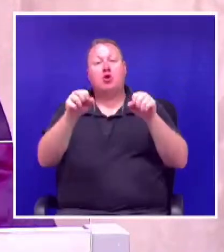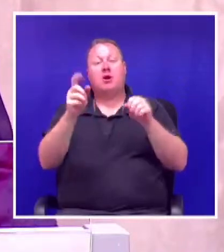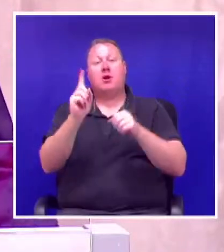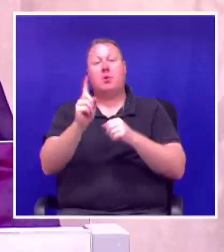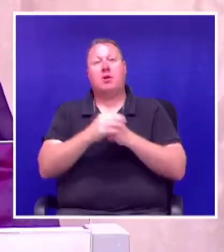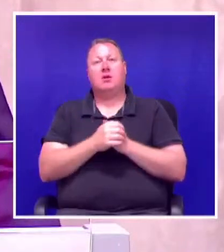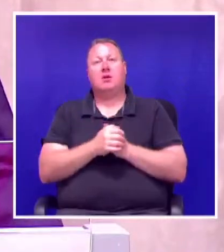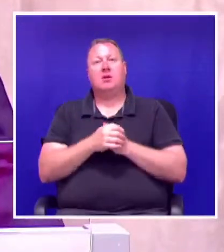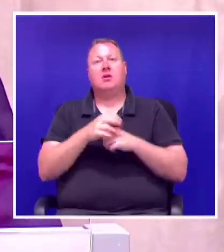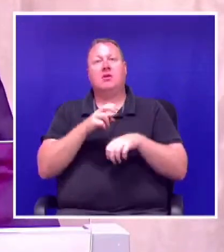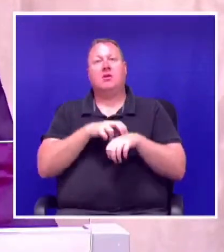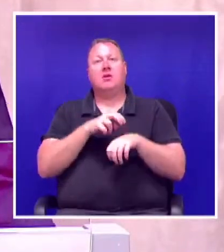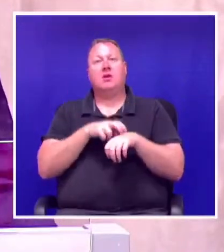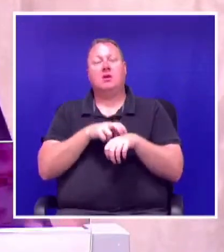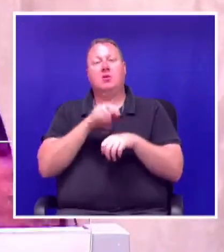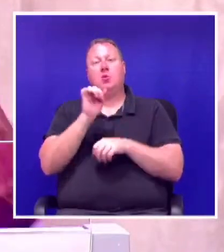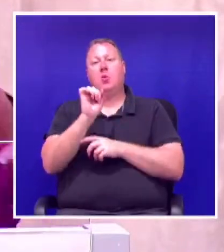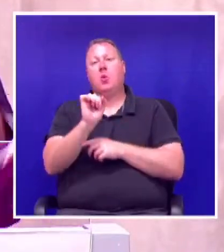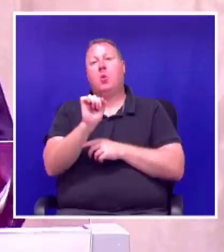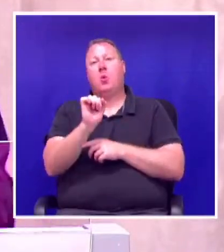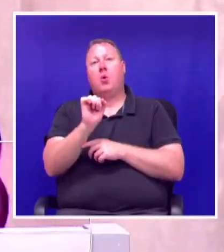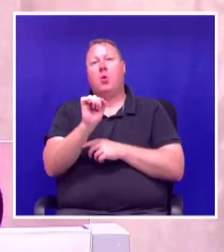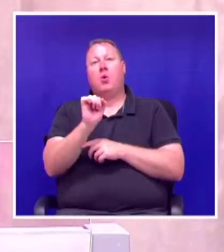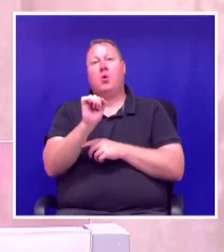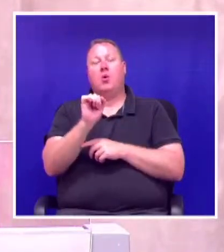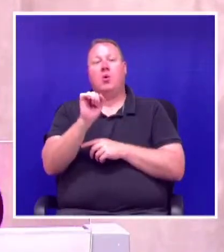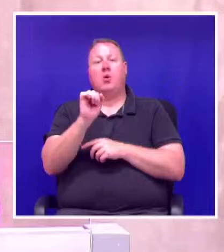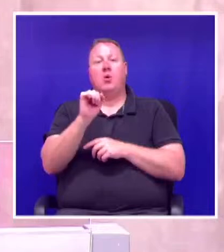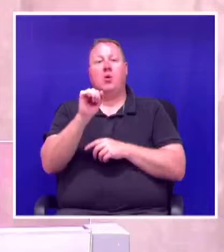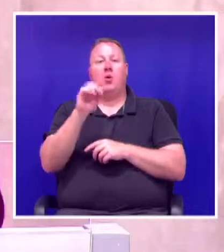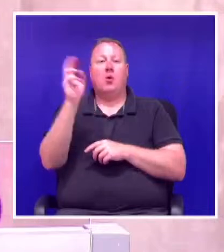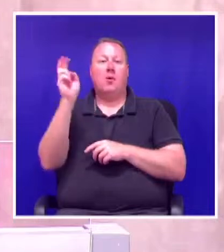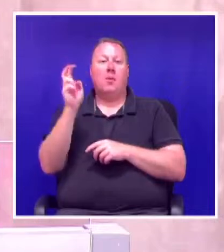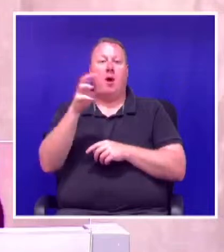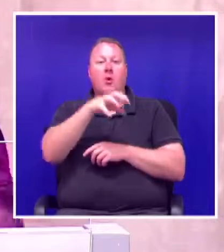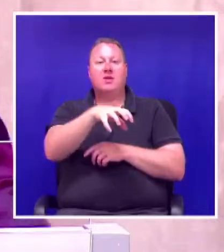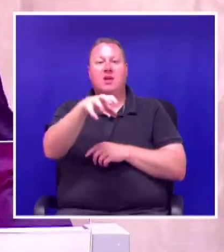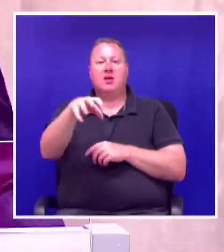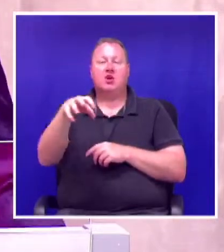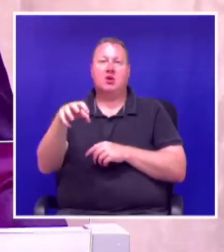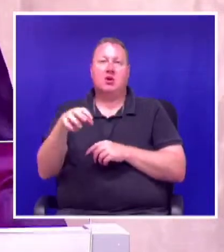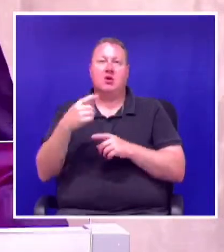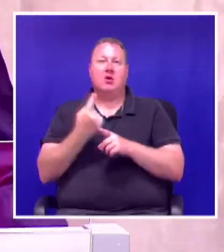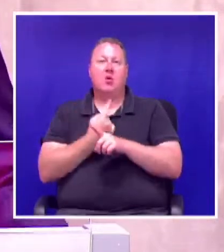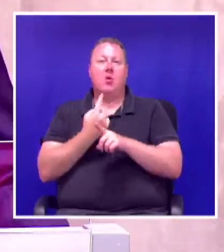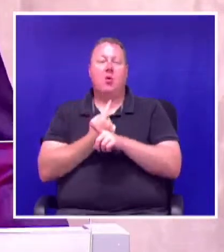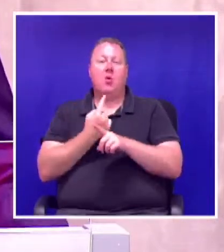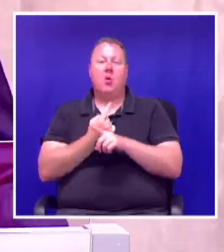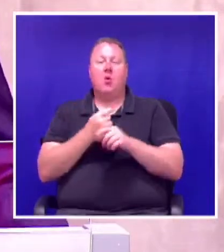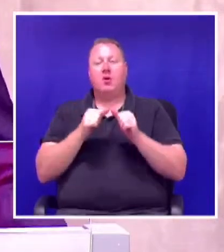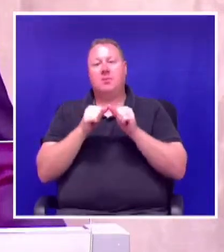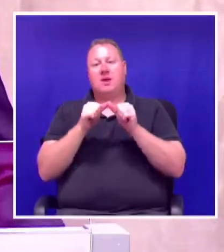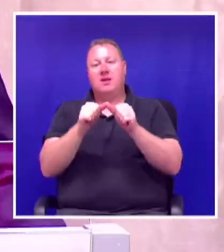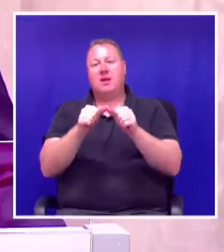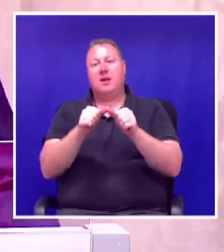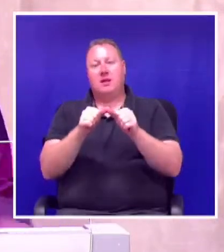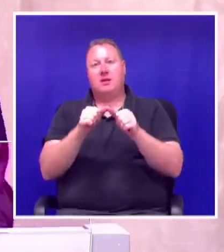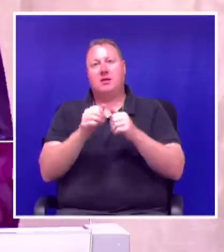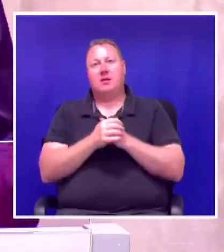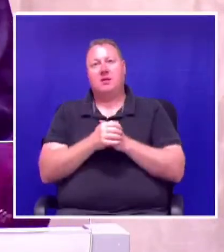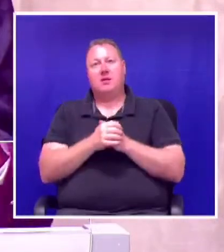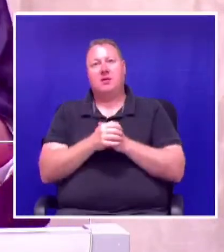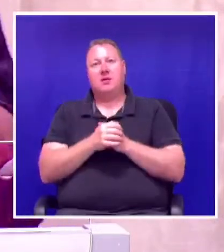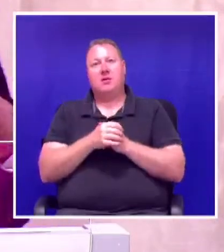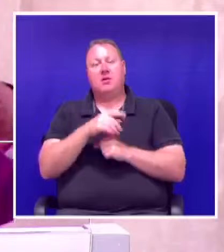you do need your power stations to always be properly maintained. Because